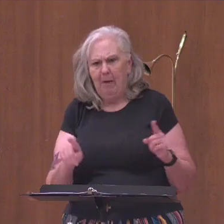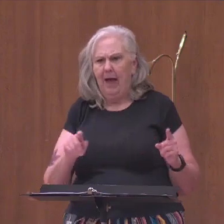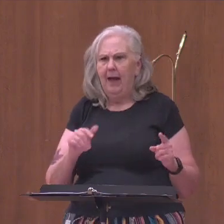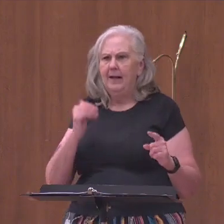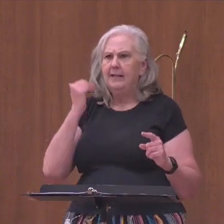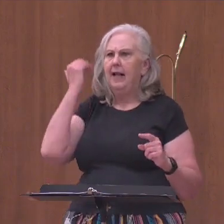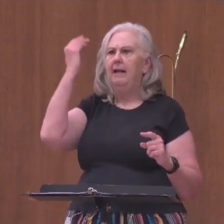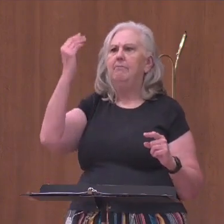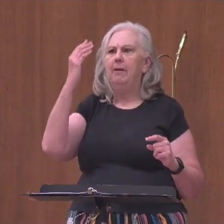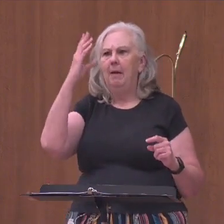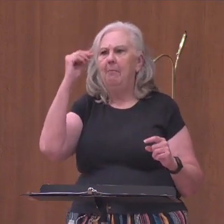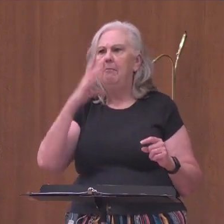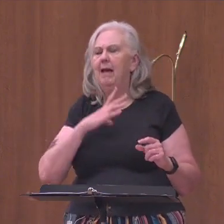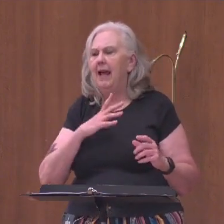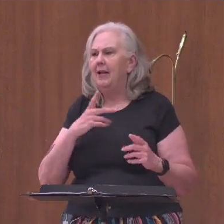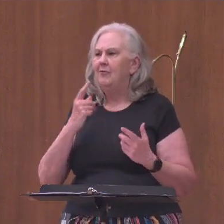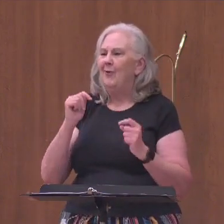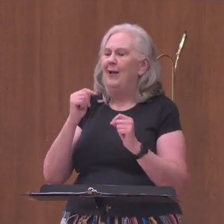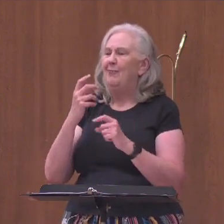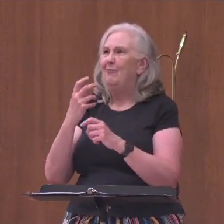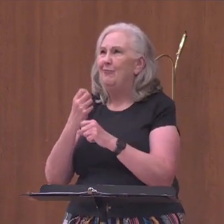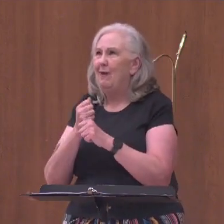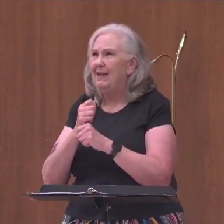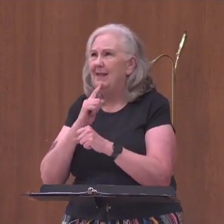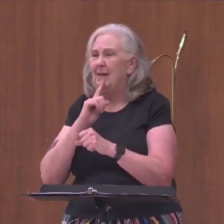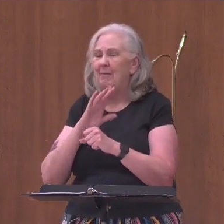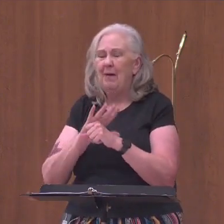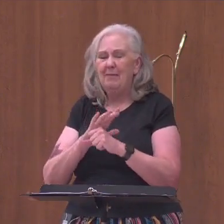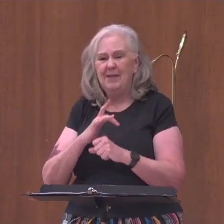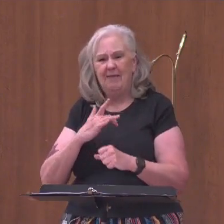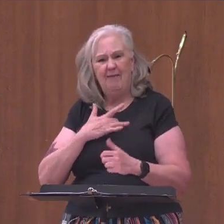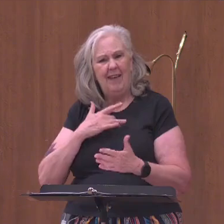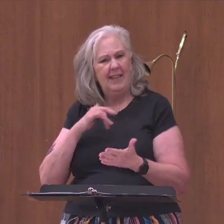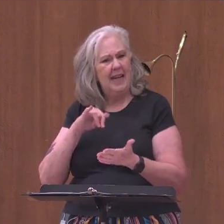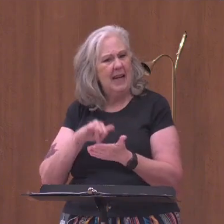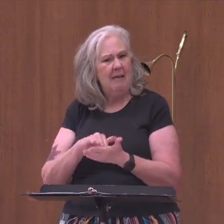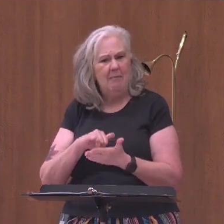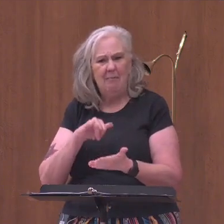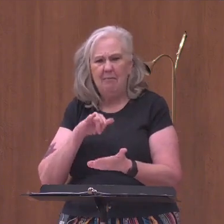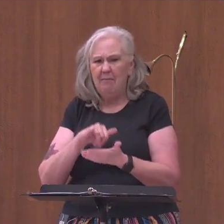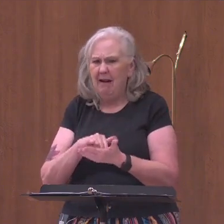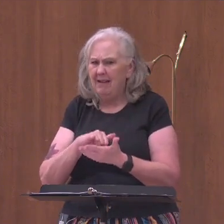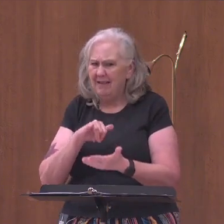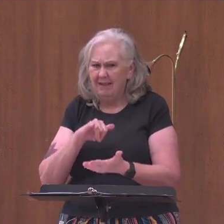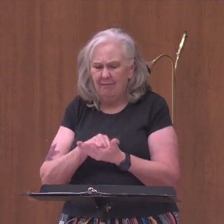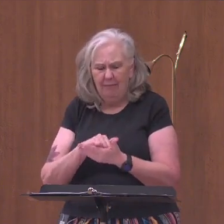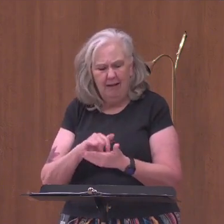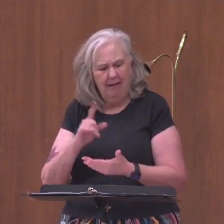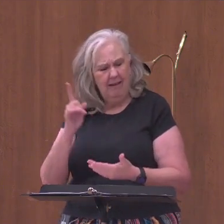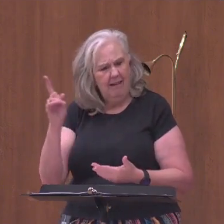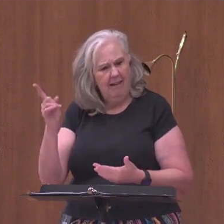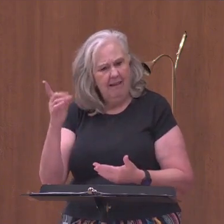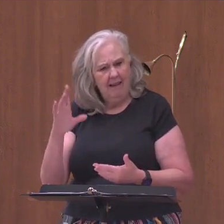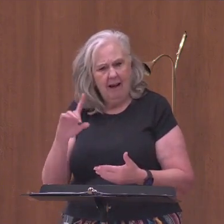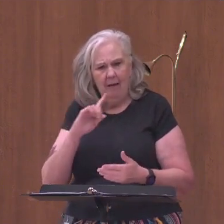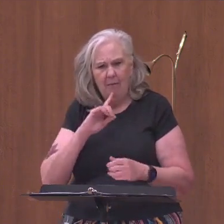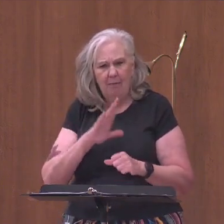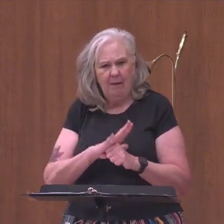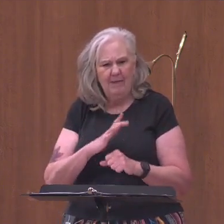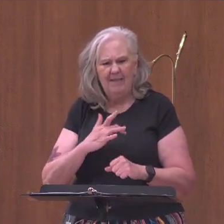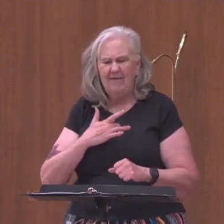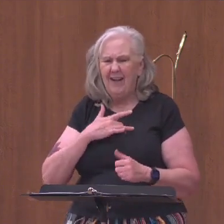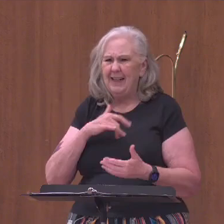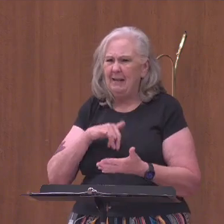man trying to trust a promise that felt impossibly far away. He'd left